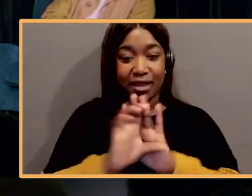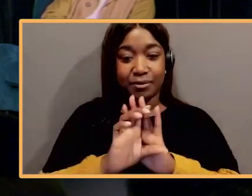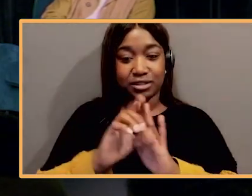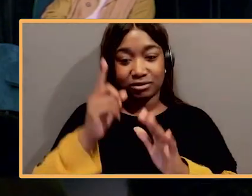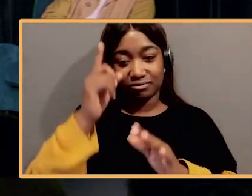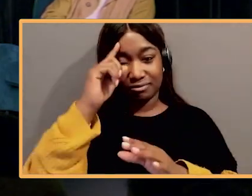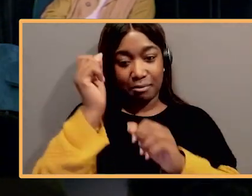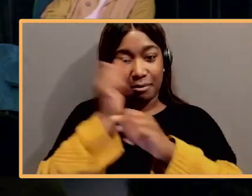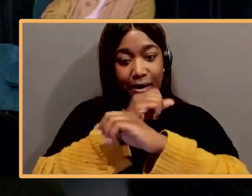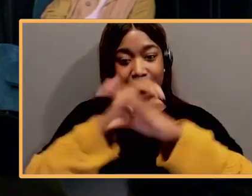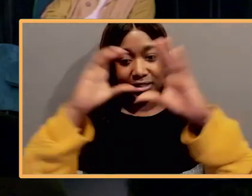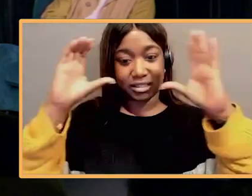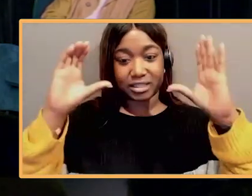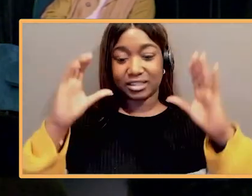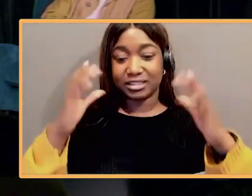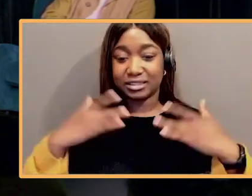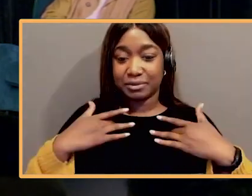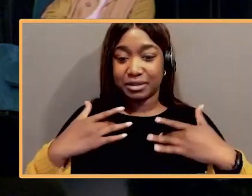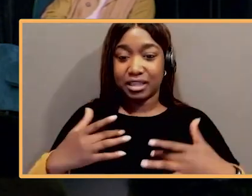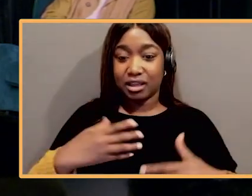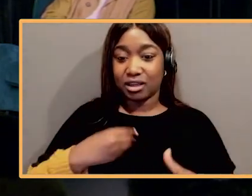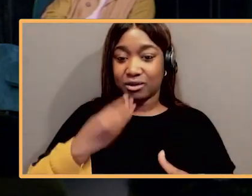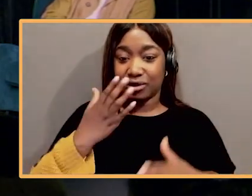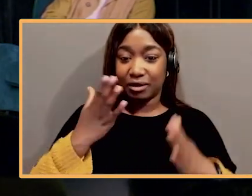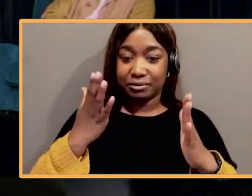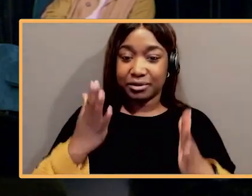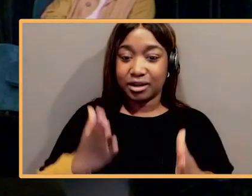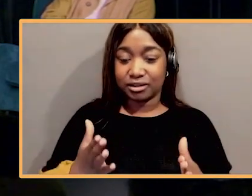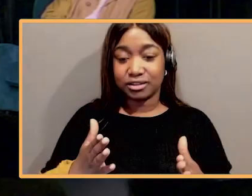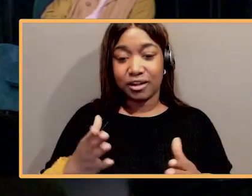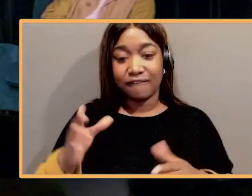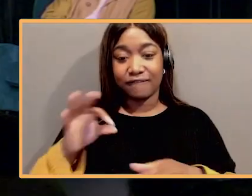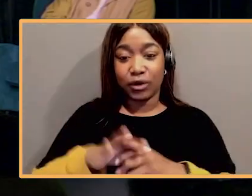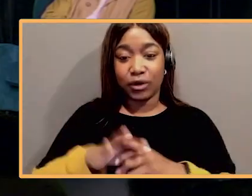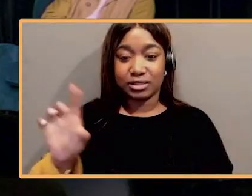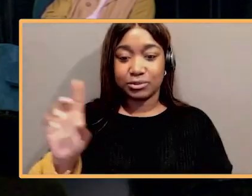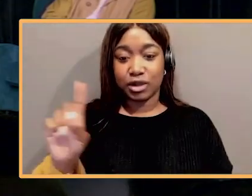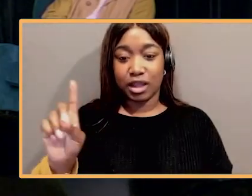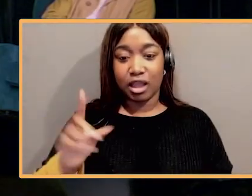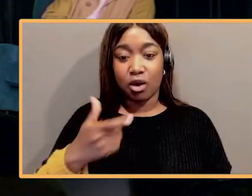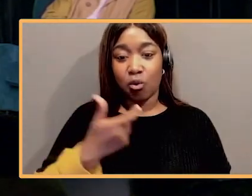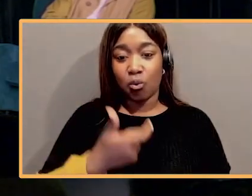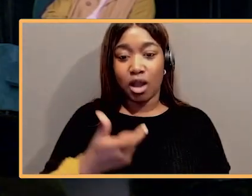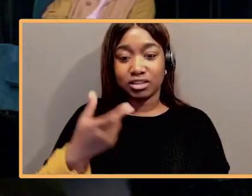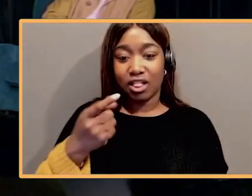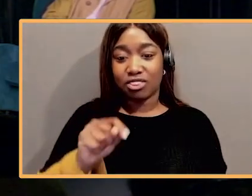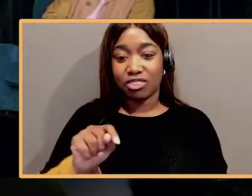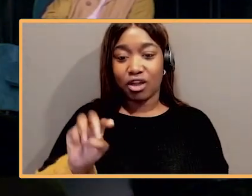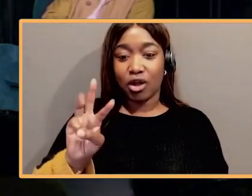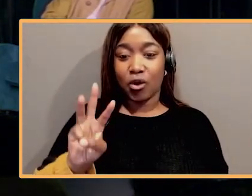somebody who's white, who probably votes Democrat, who watches The Wire, and